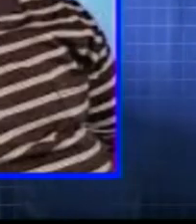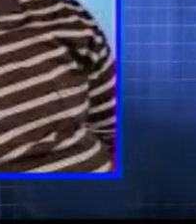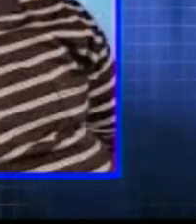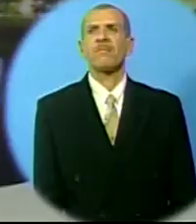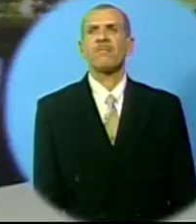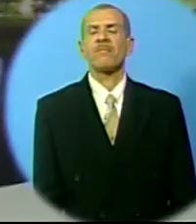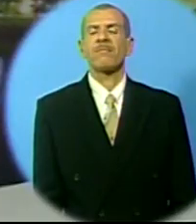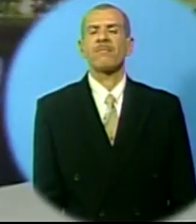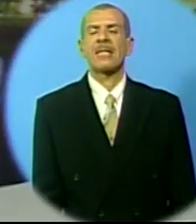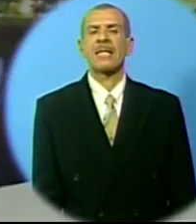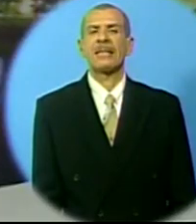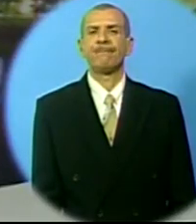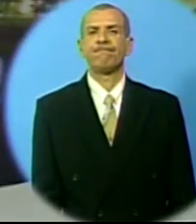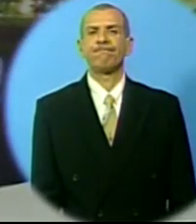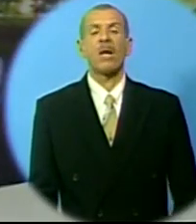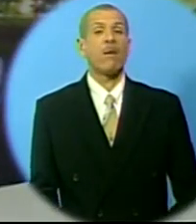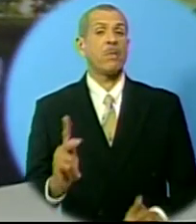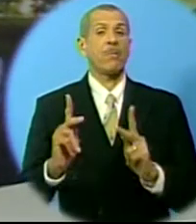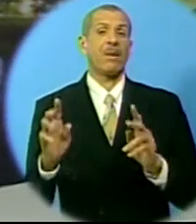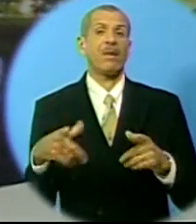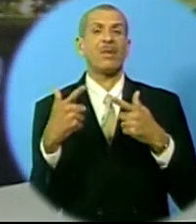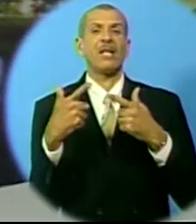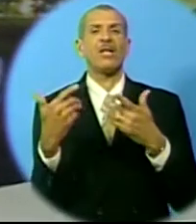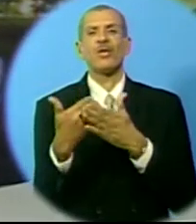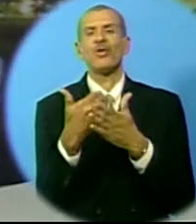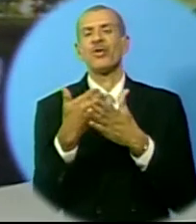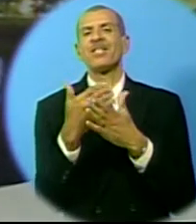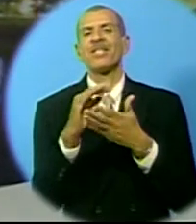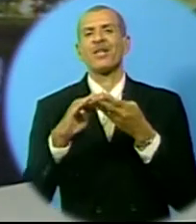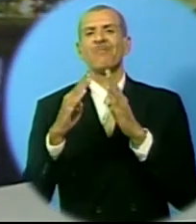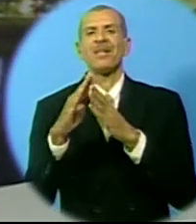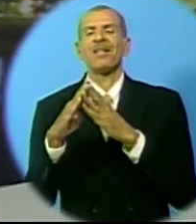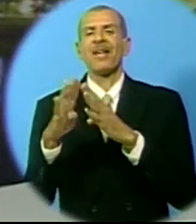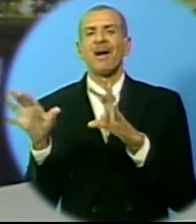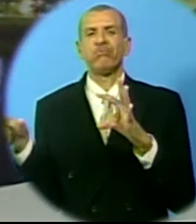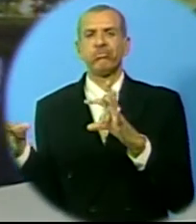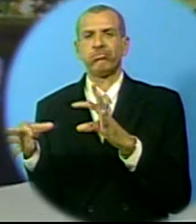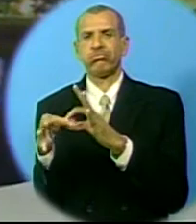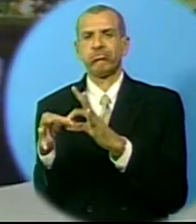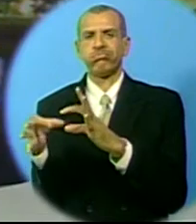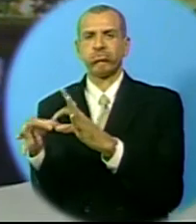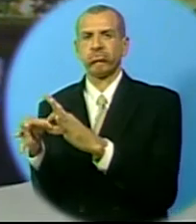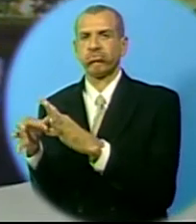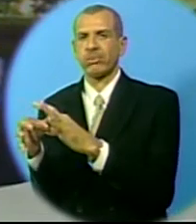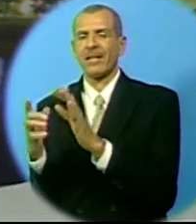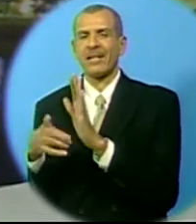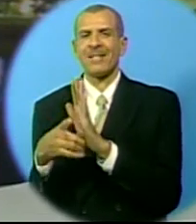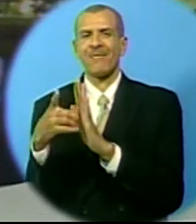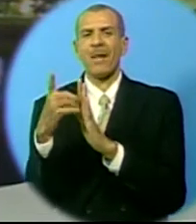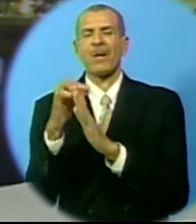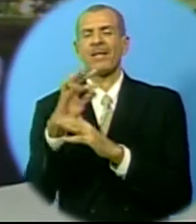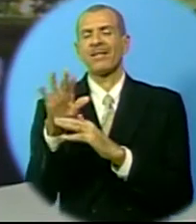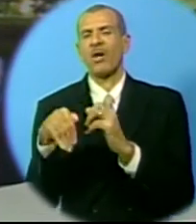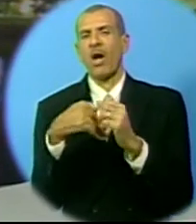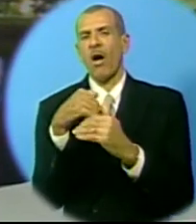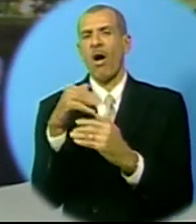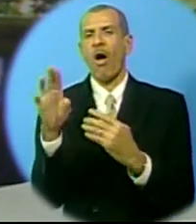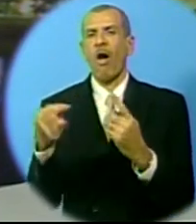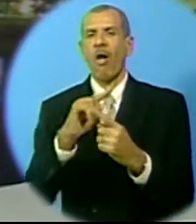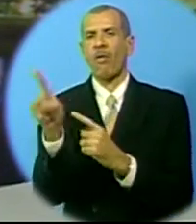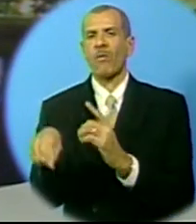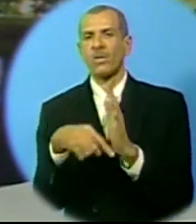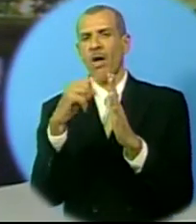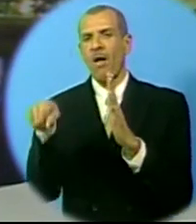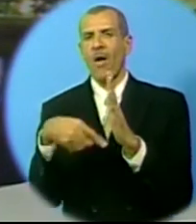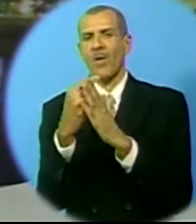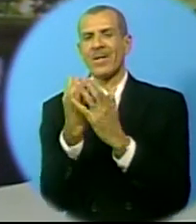without saying. Residents of one of the newest communities have banded together to ensure their development is always safe and